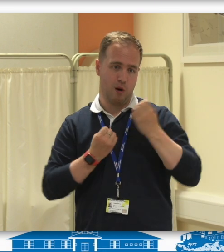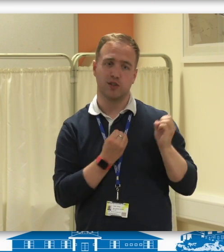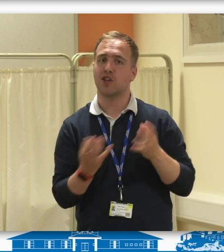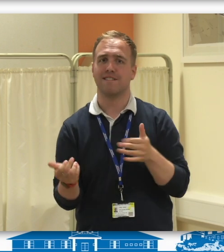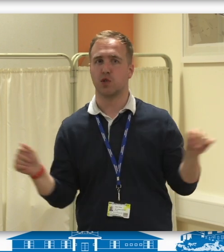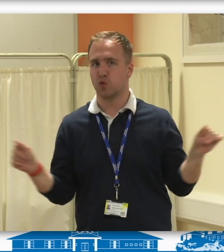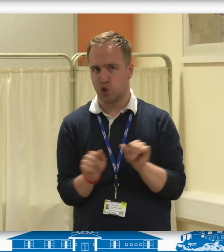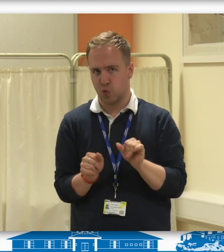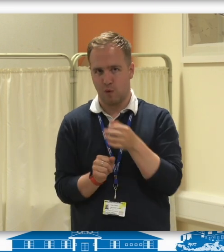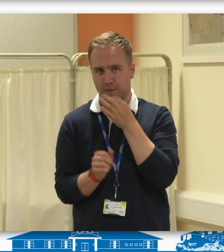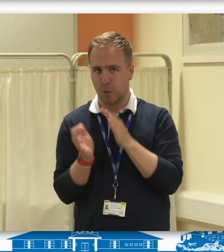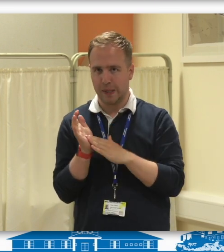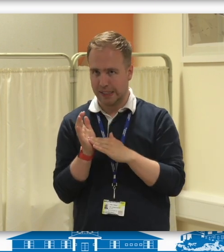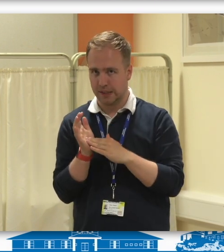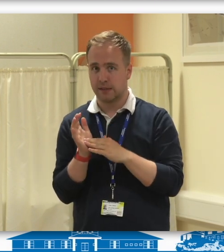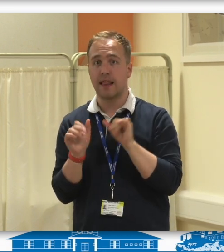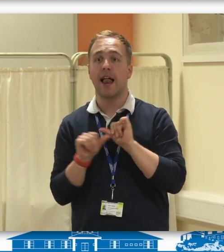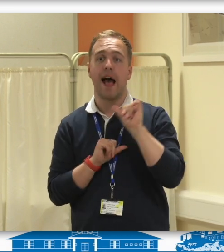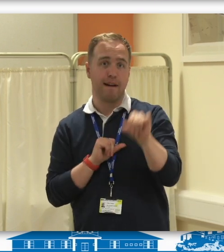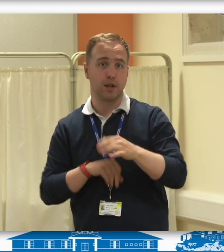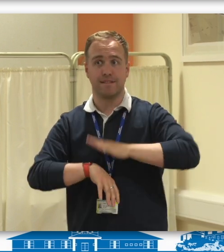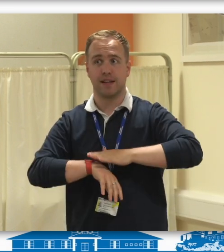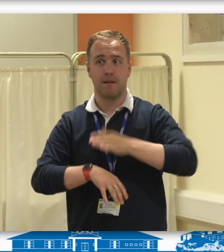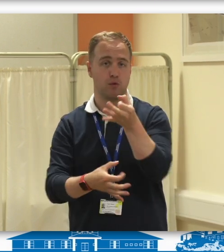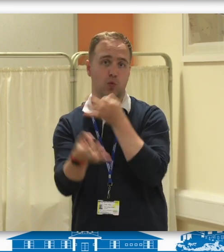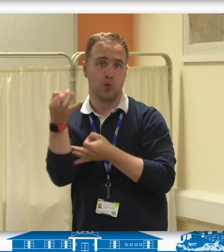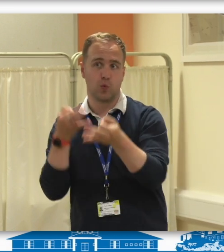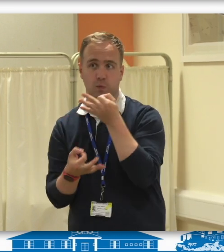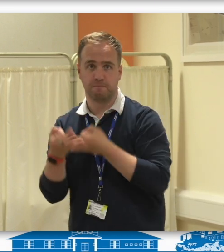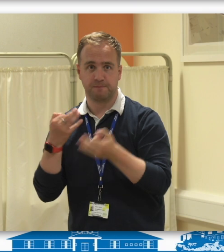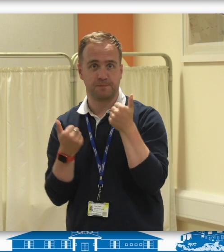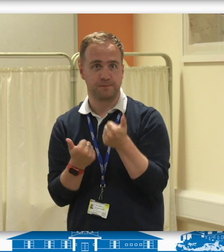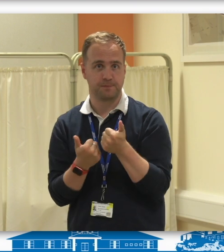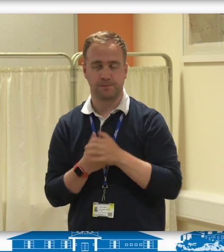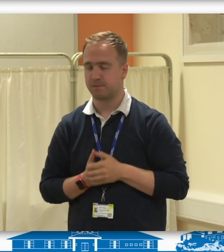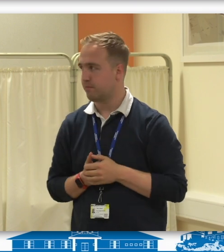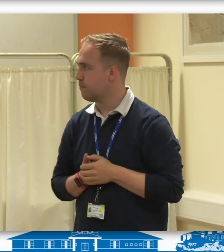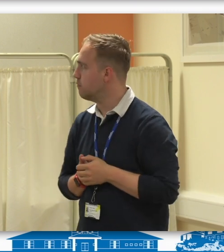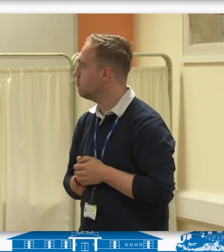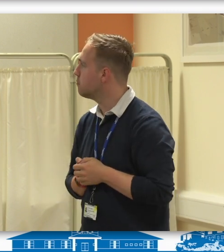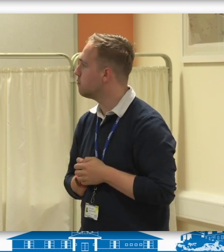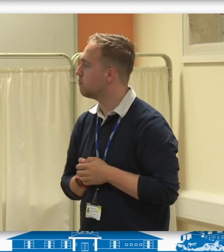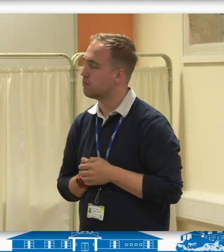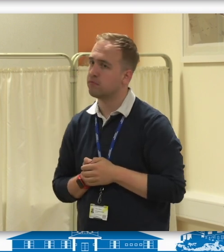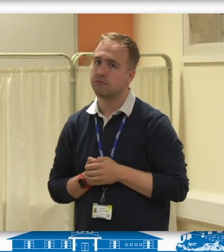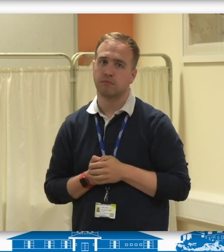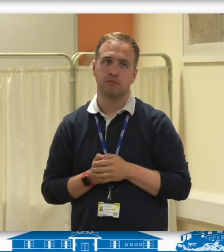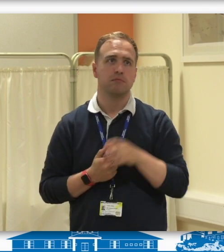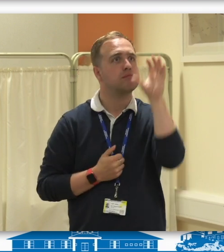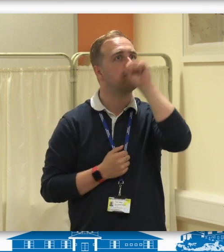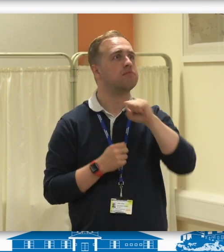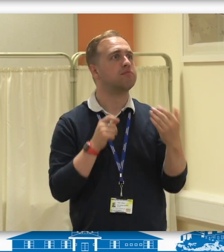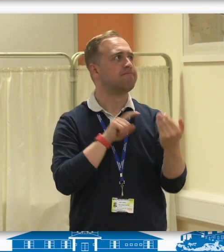few minutes long. And then we'll answer some questions if there are any. For as long as I can remember, nearly